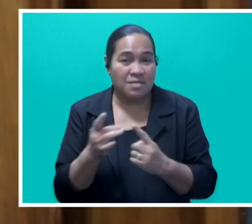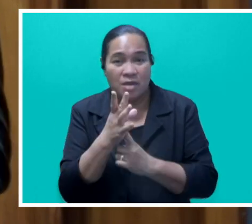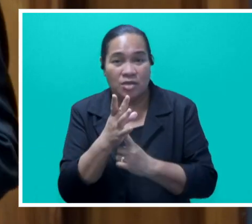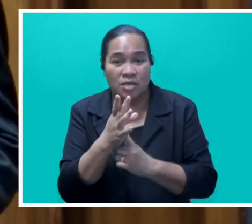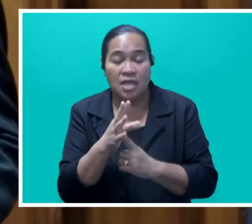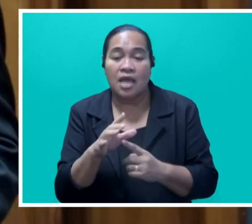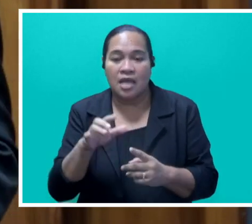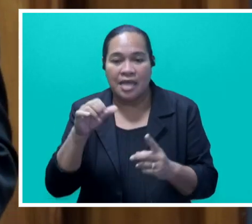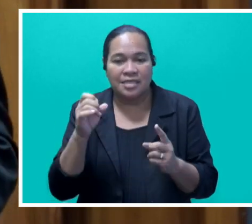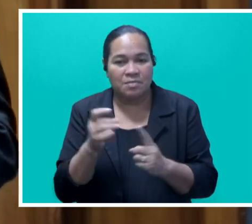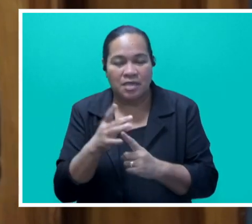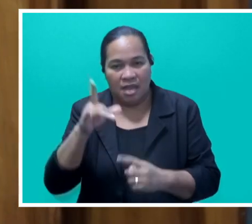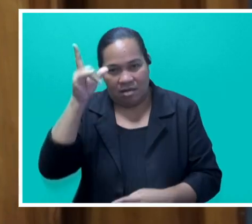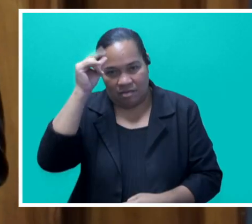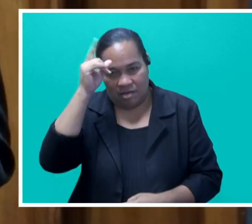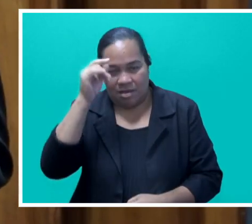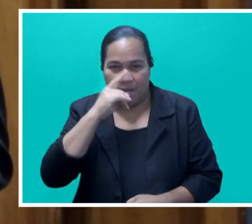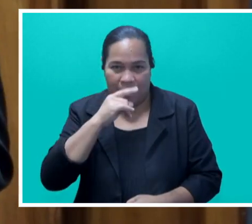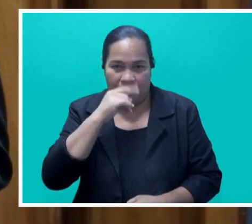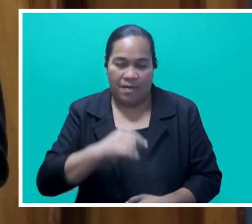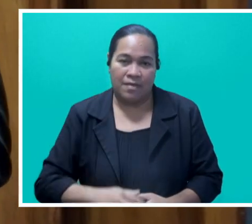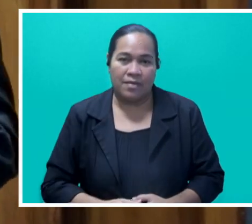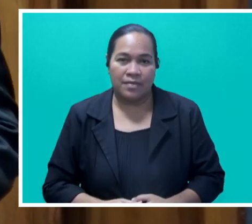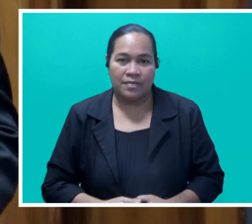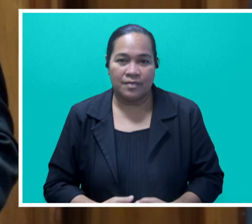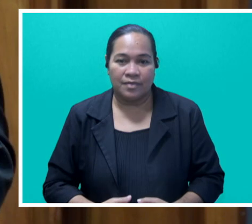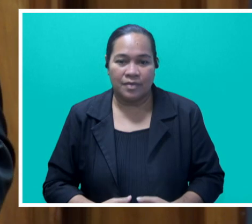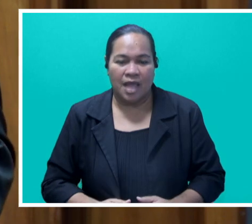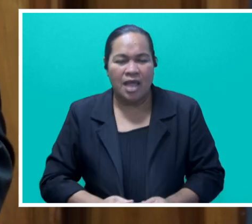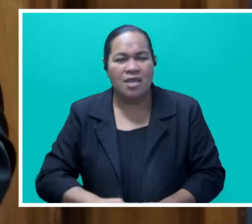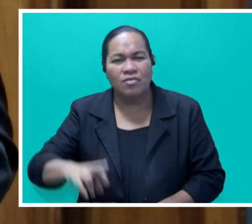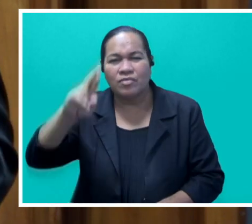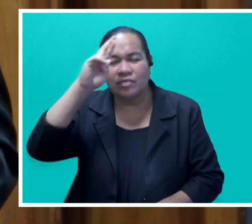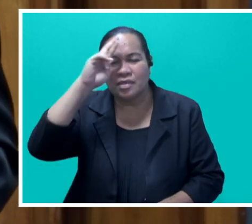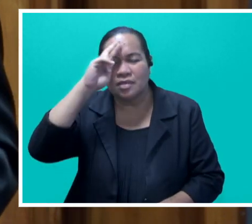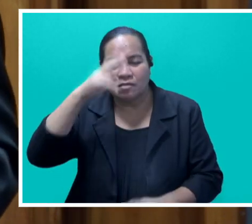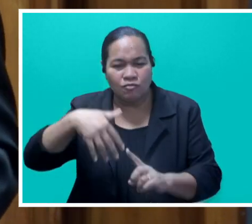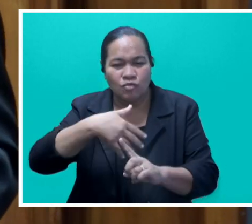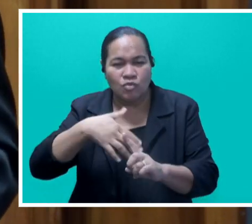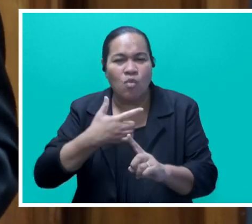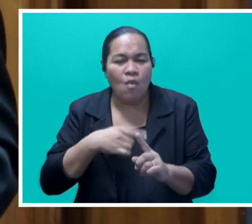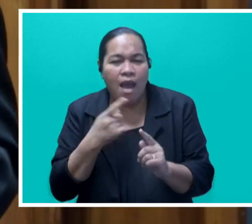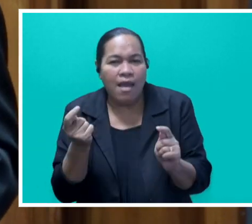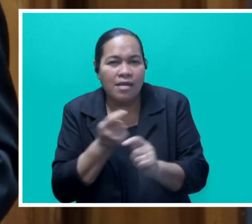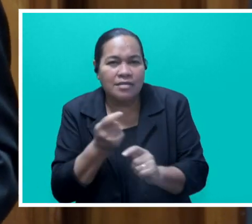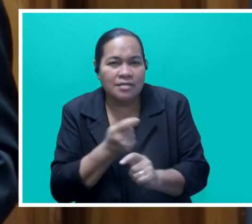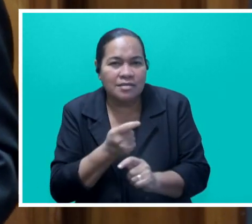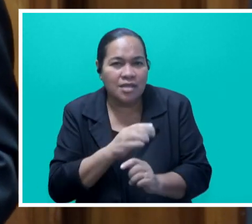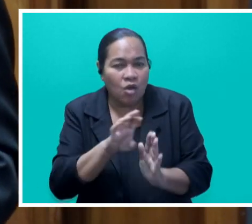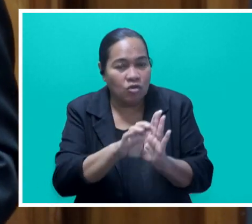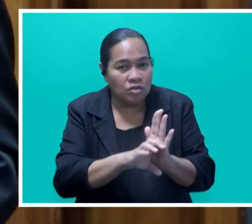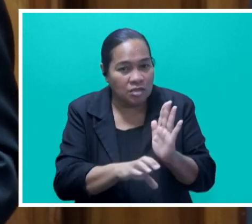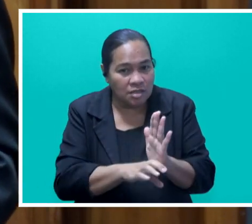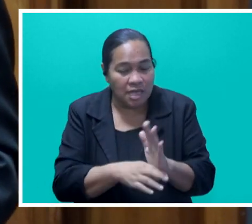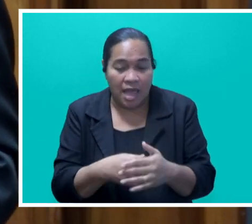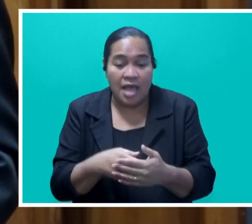the indigenous Fijians. The rationale of the new amended Constitution and how their rights